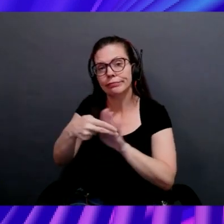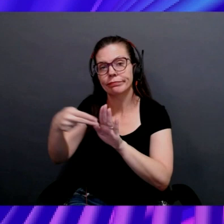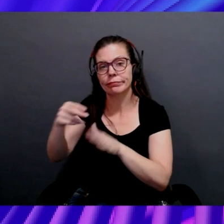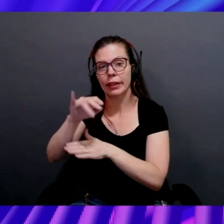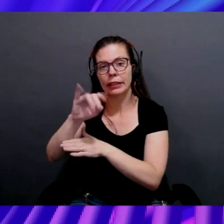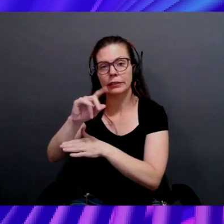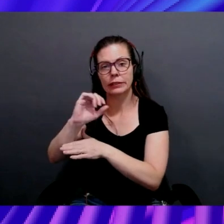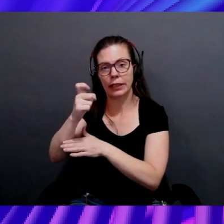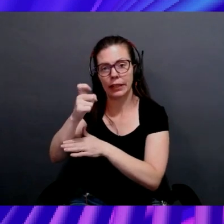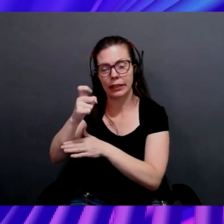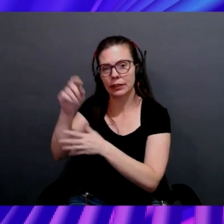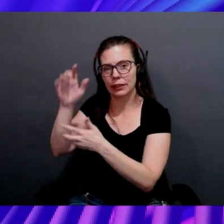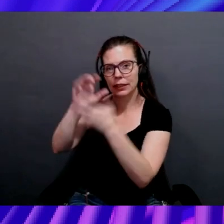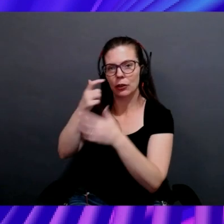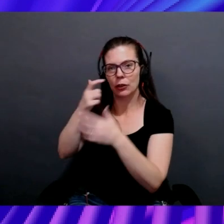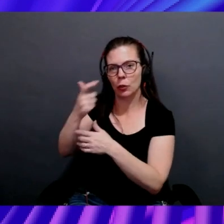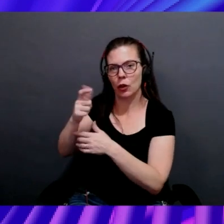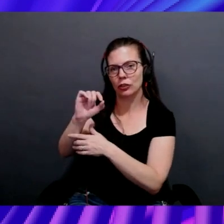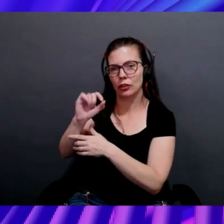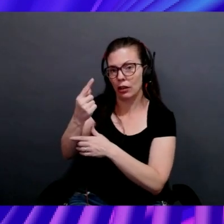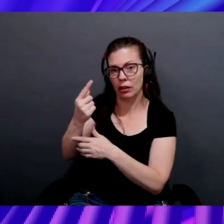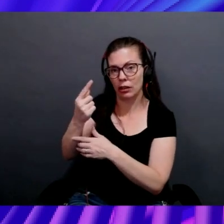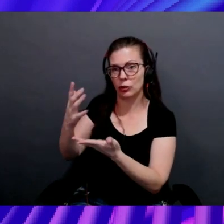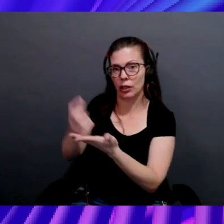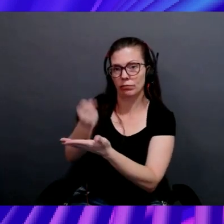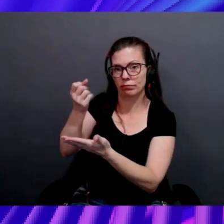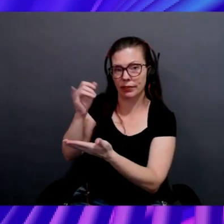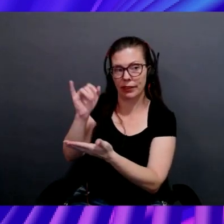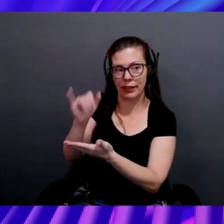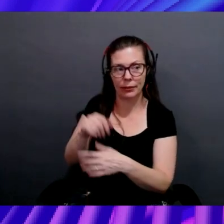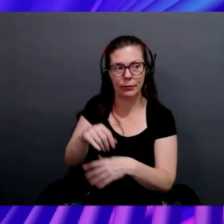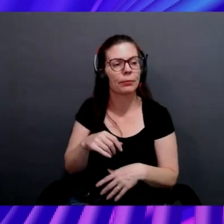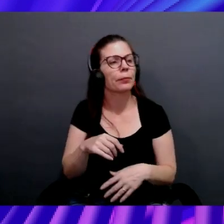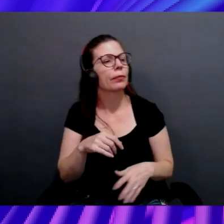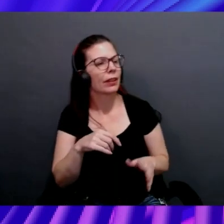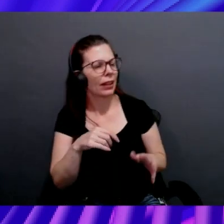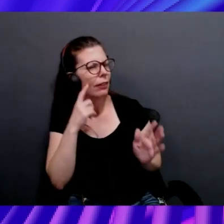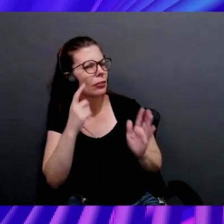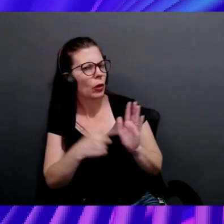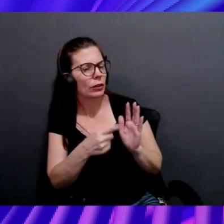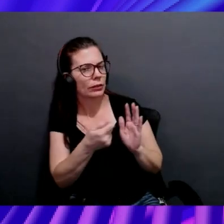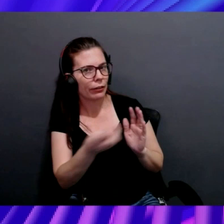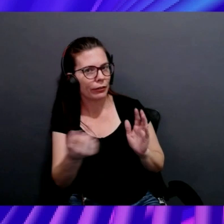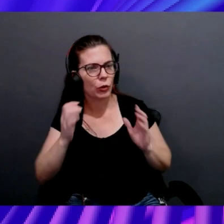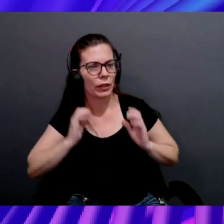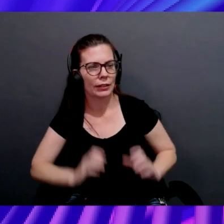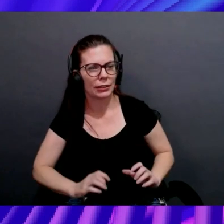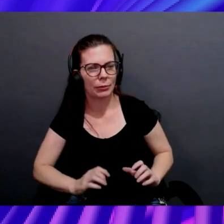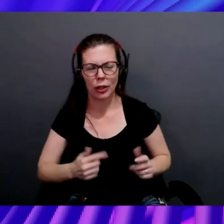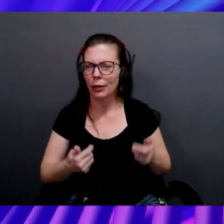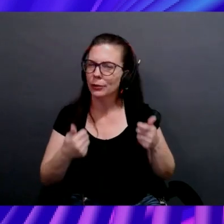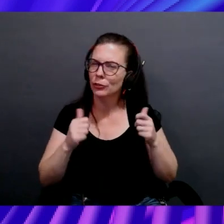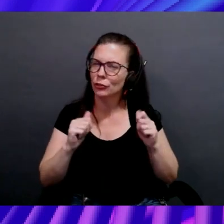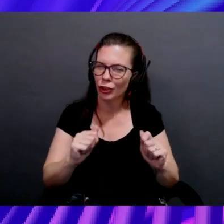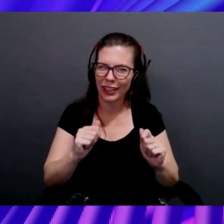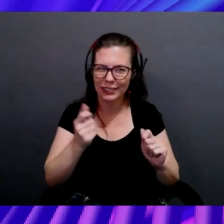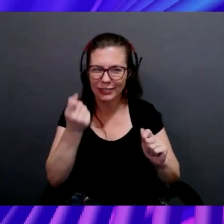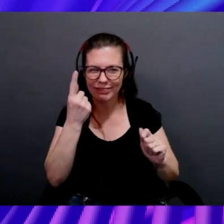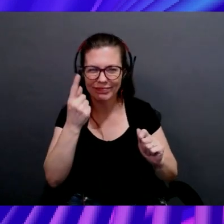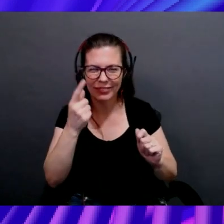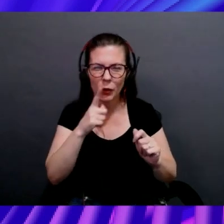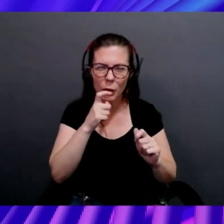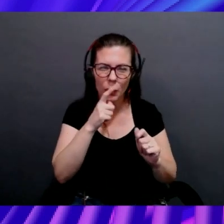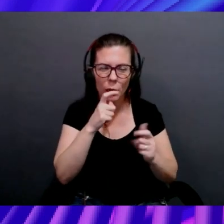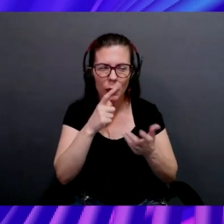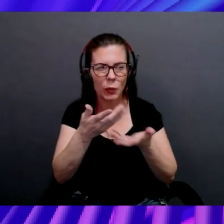can just take advantage of it. Yeah, I've actually seen a couple customers, and I was trying to wrap my head around who was just talking